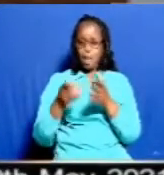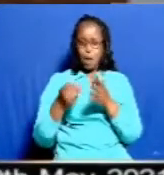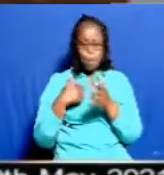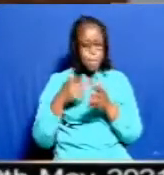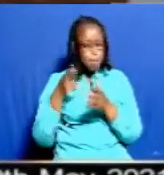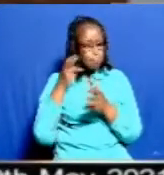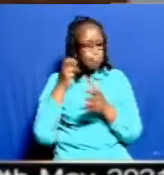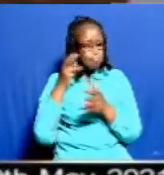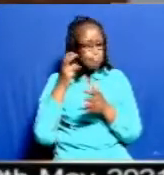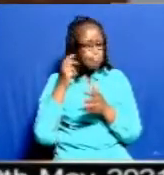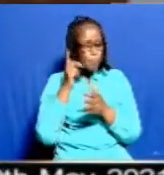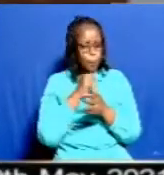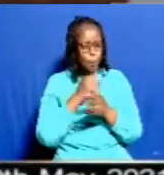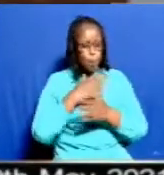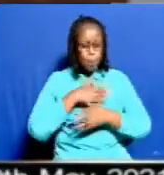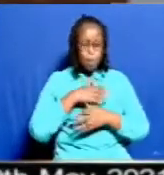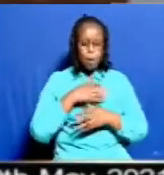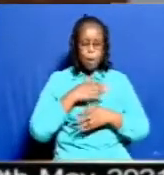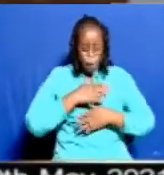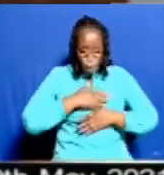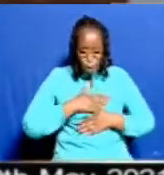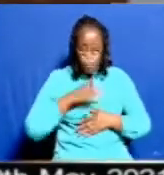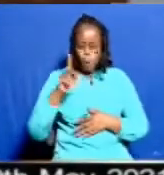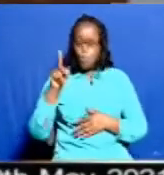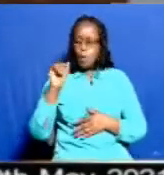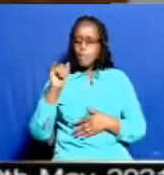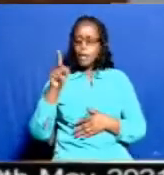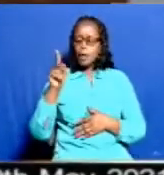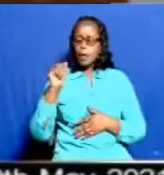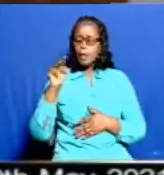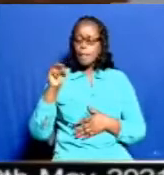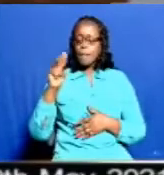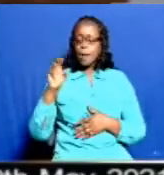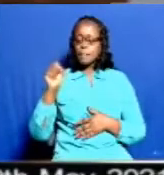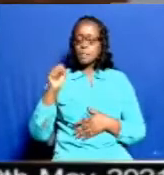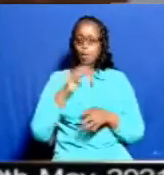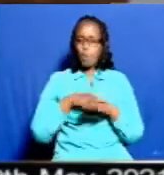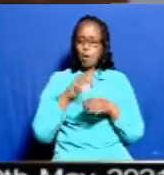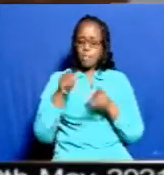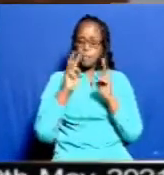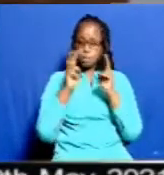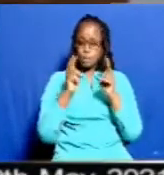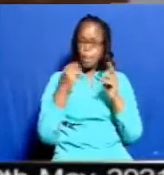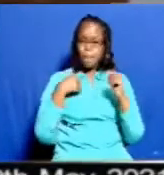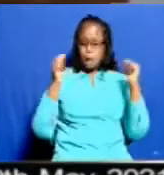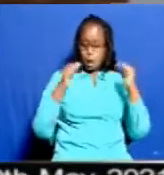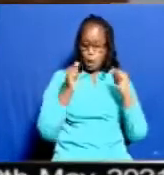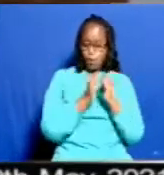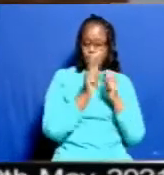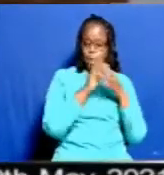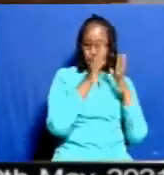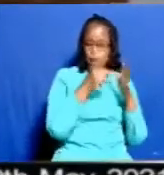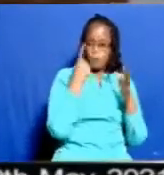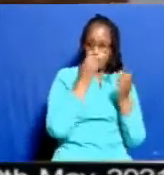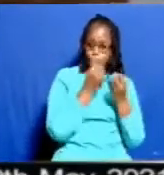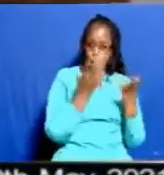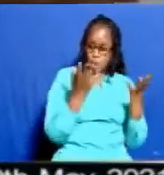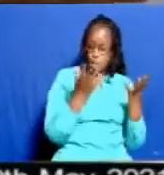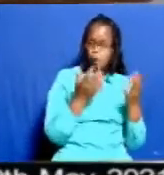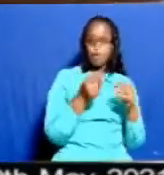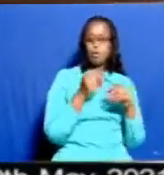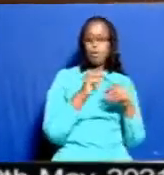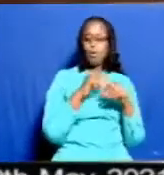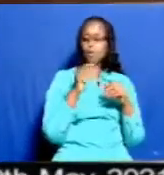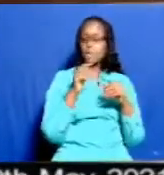the Honorable Didmas, rise on this matter, and I think I want to agree with the Leader of Majority on the question of